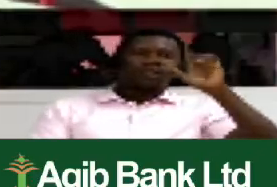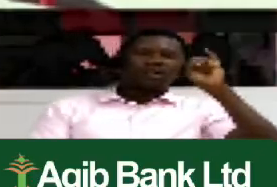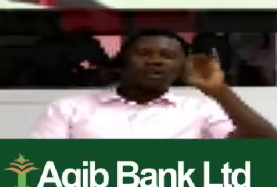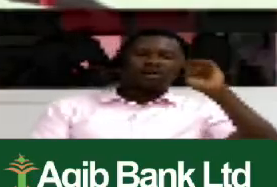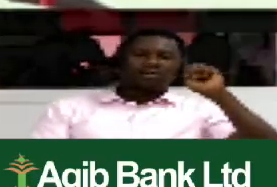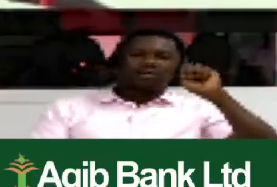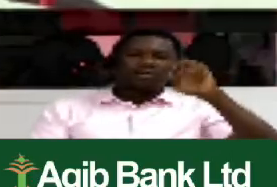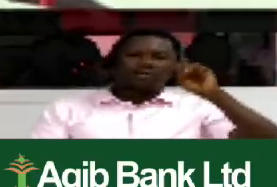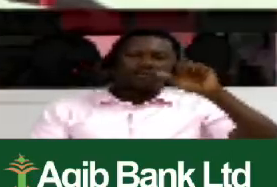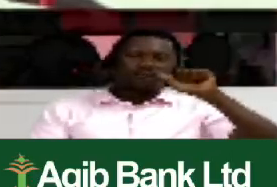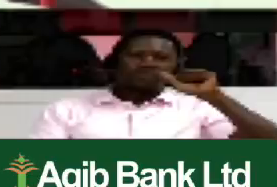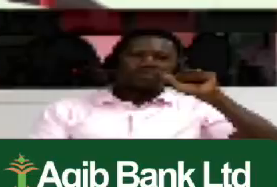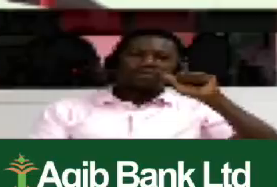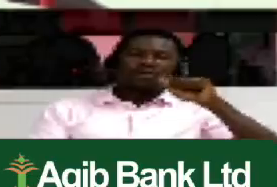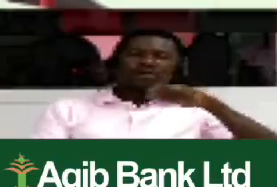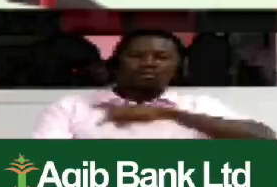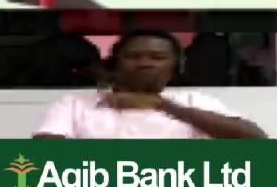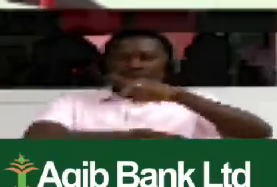between